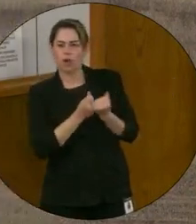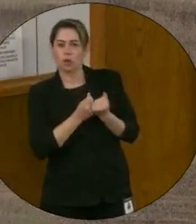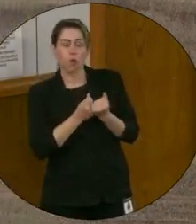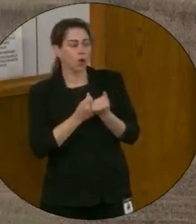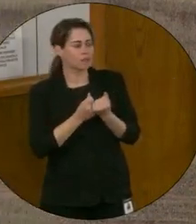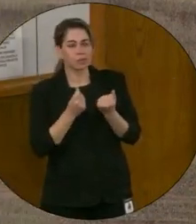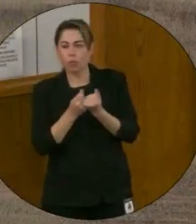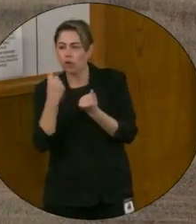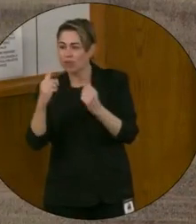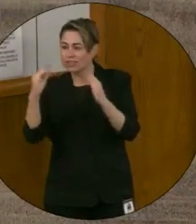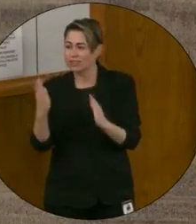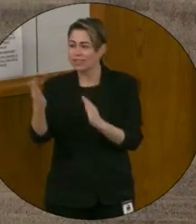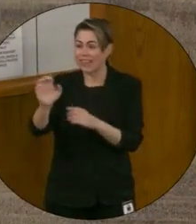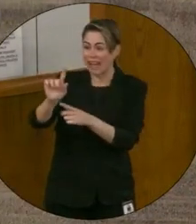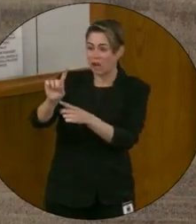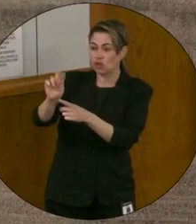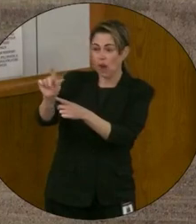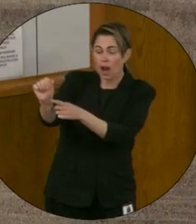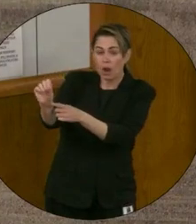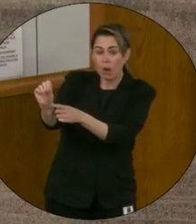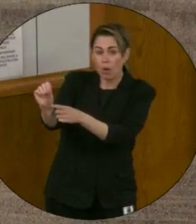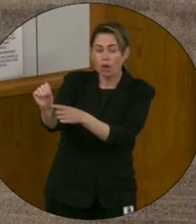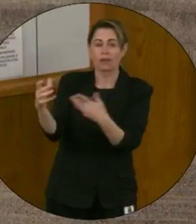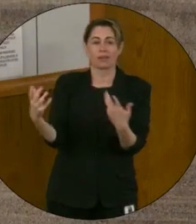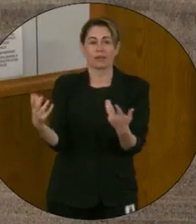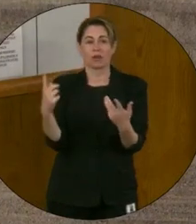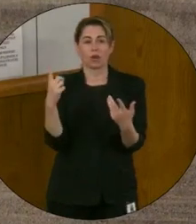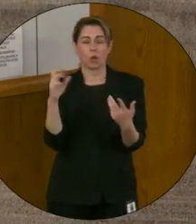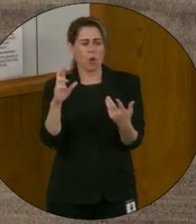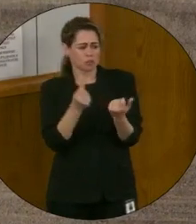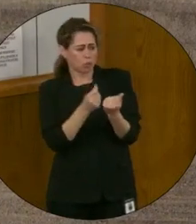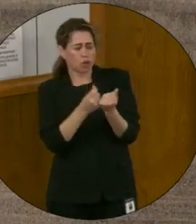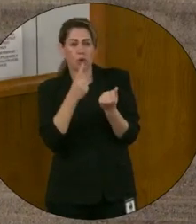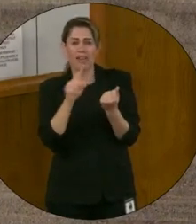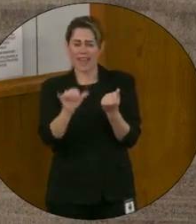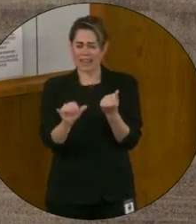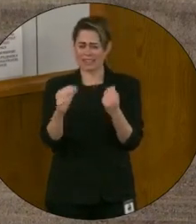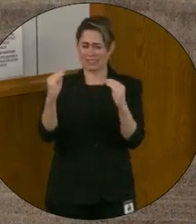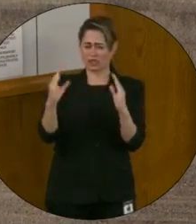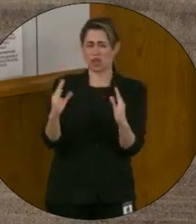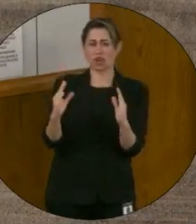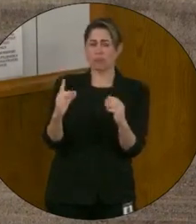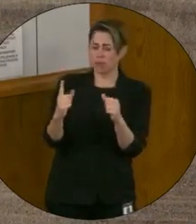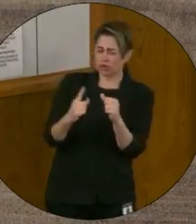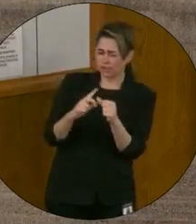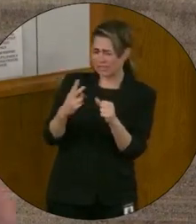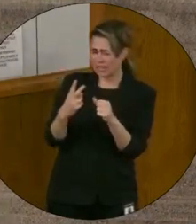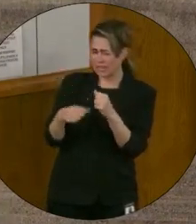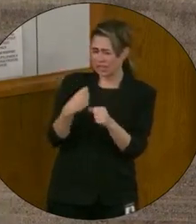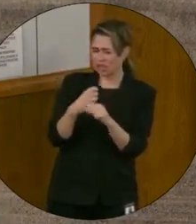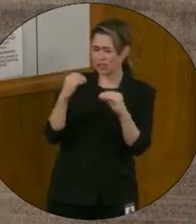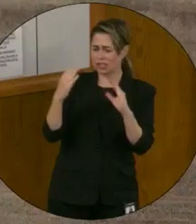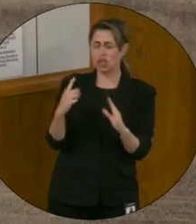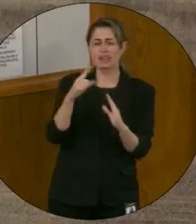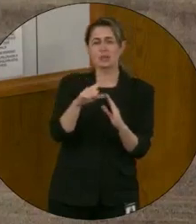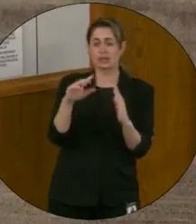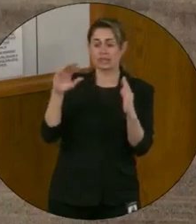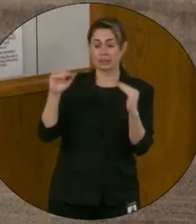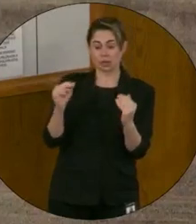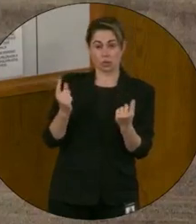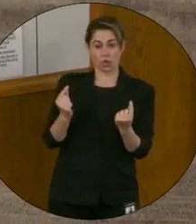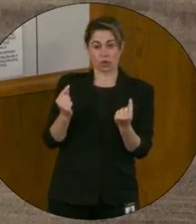Dorado? Where's the grace for the teacher, the first or second year teacher who was expected